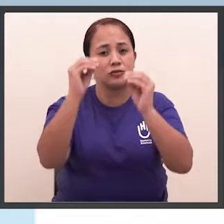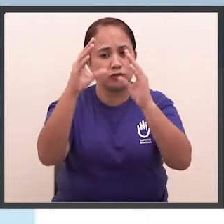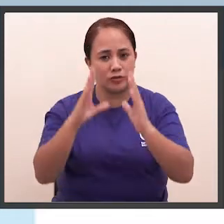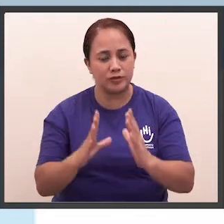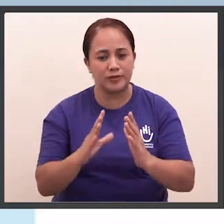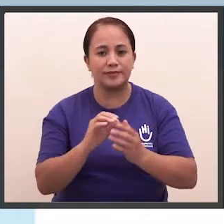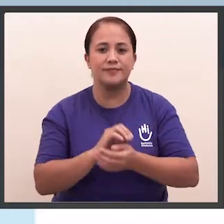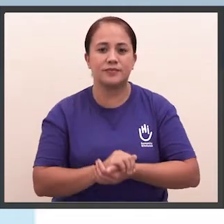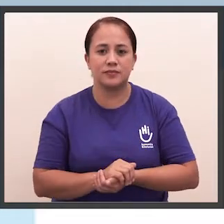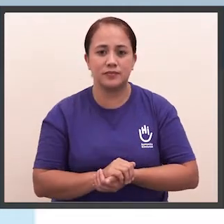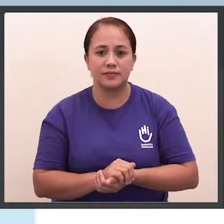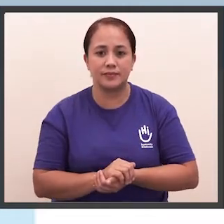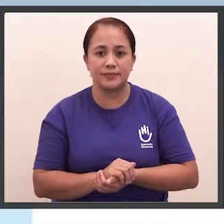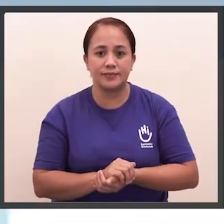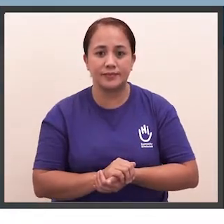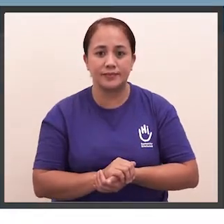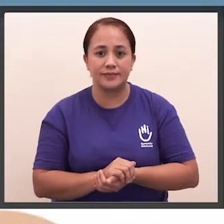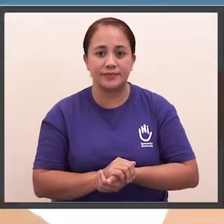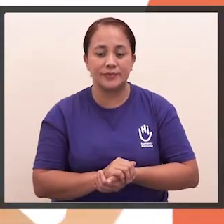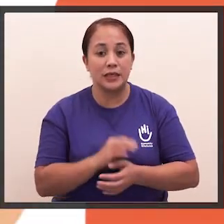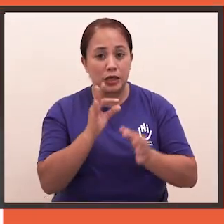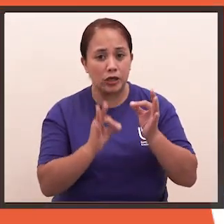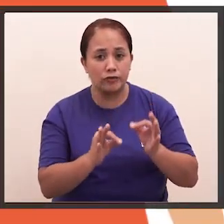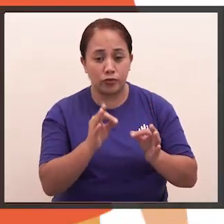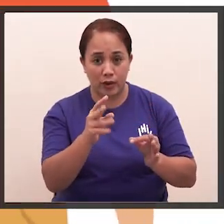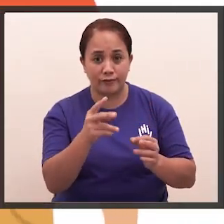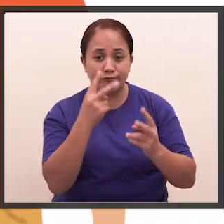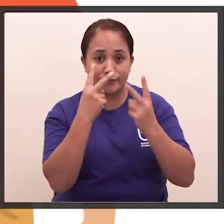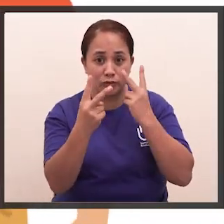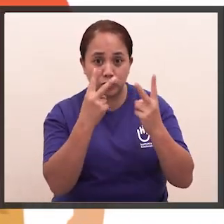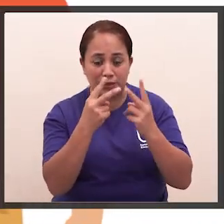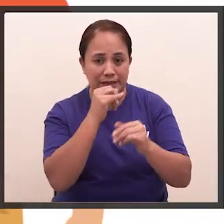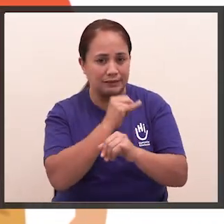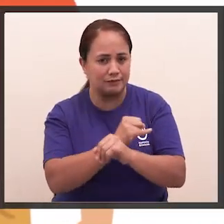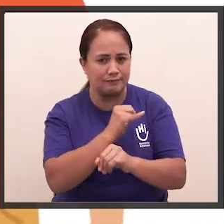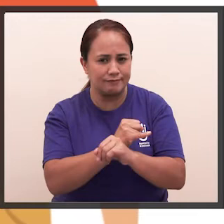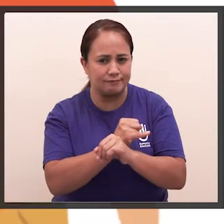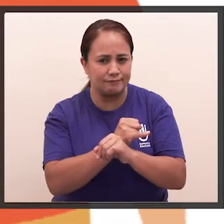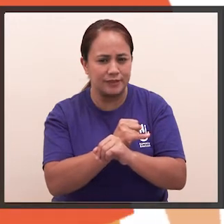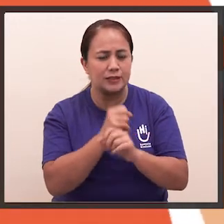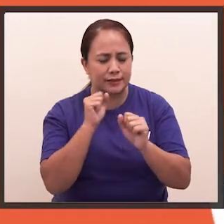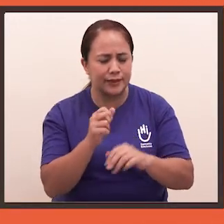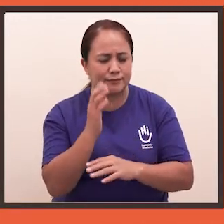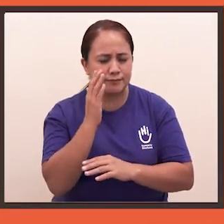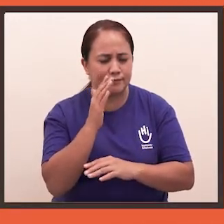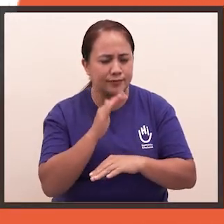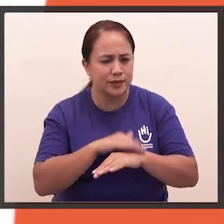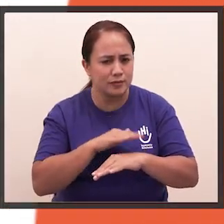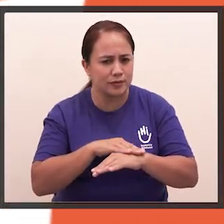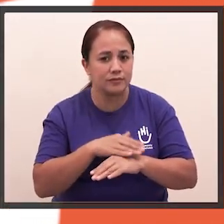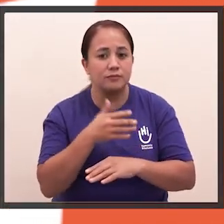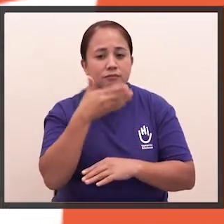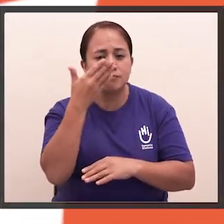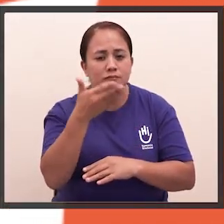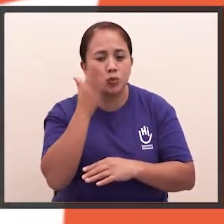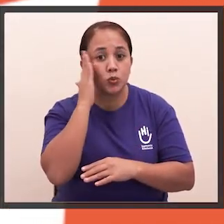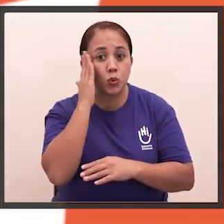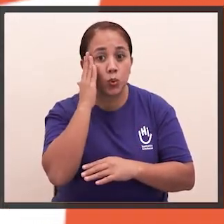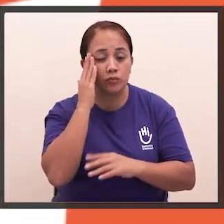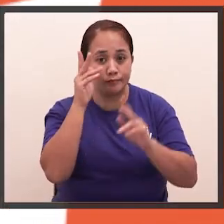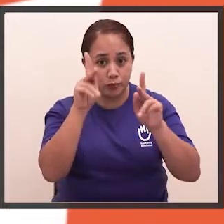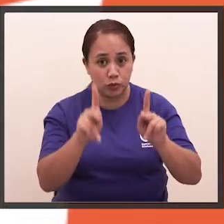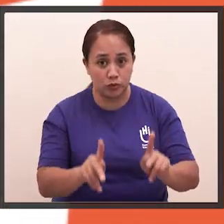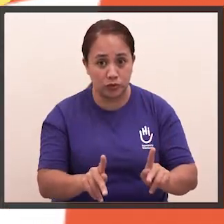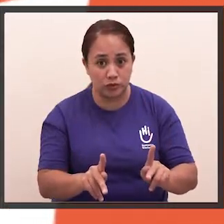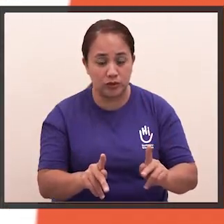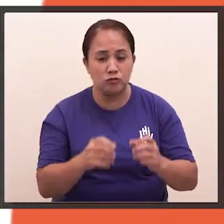and teachers. If you have visual impairment, you can touch and smell to know if the